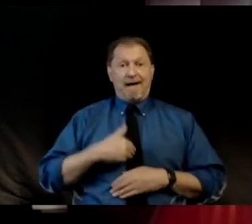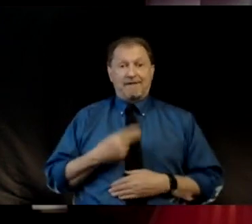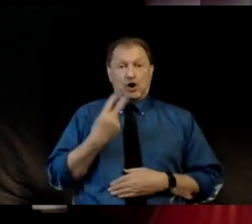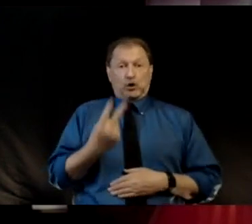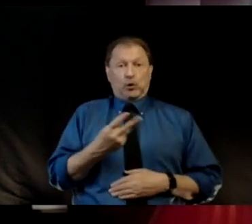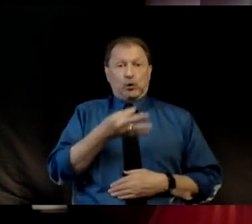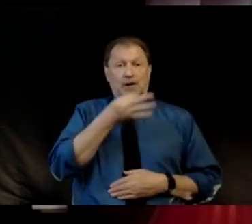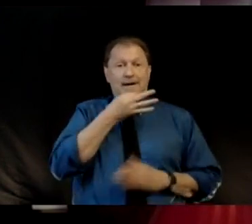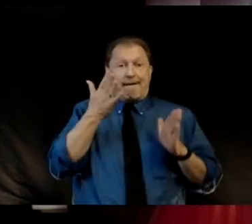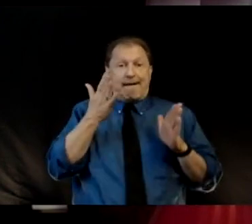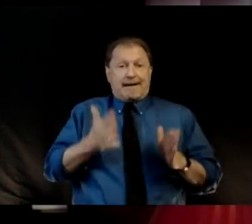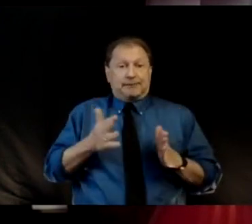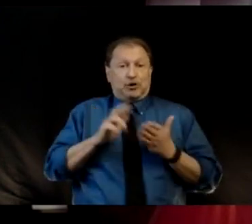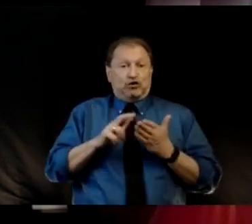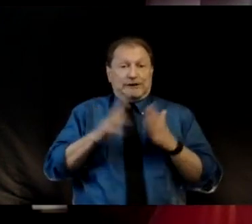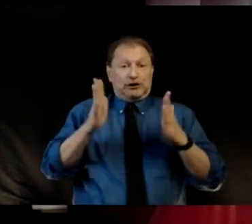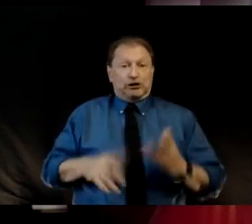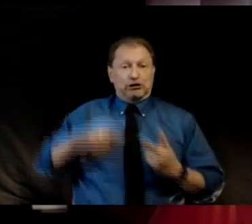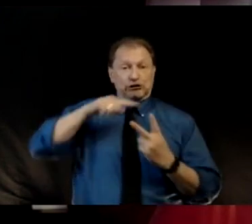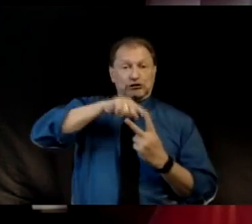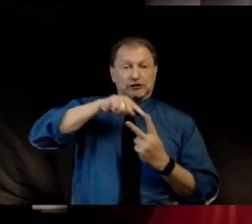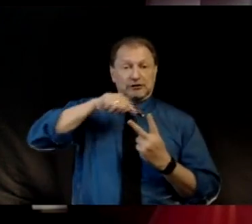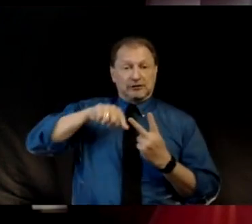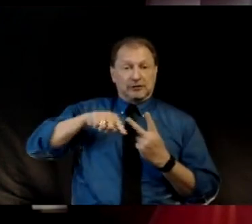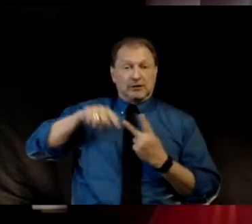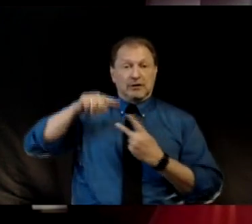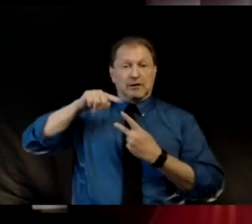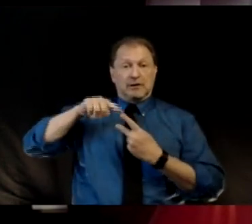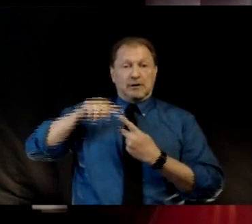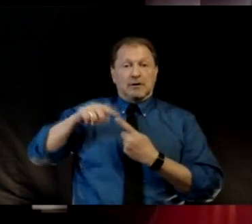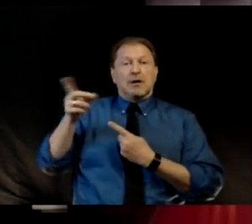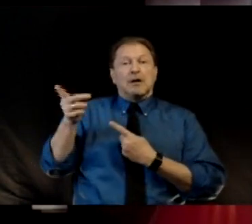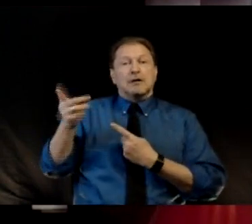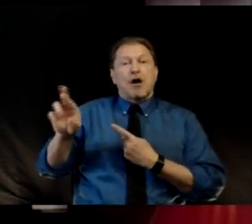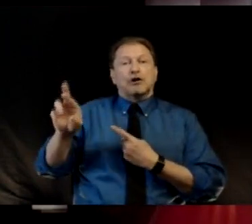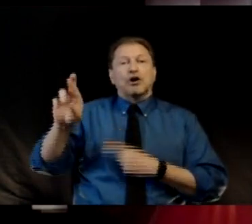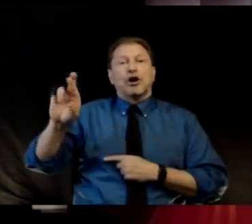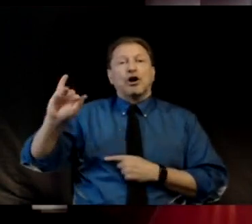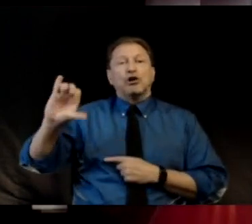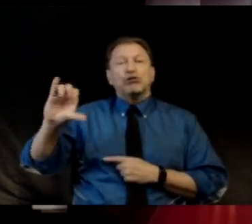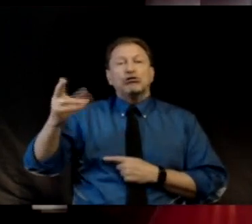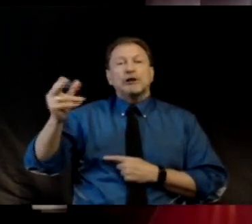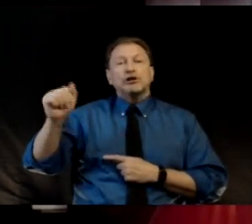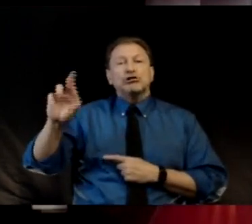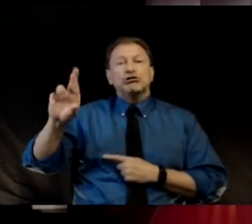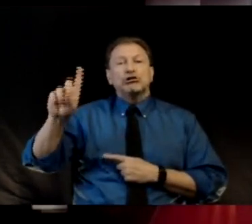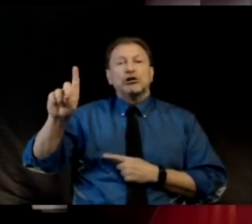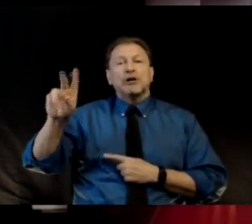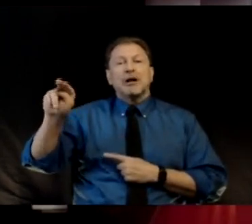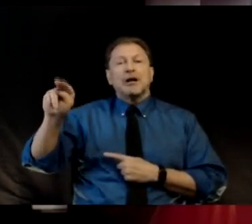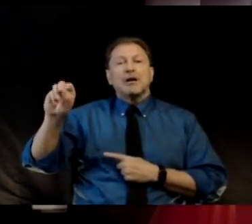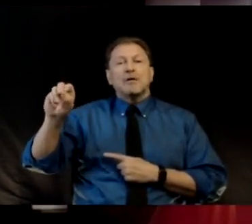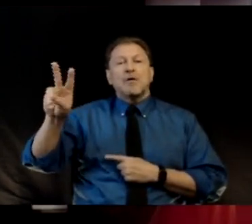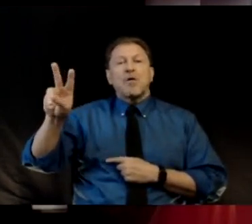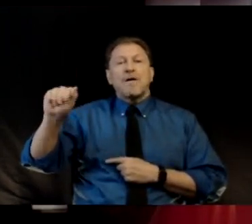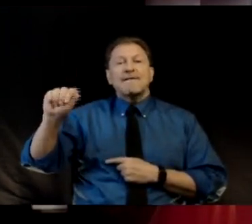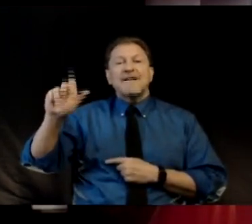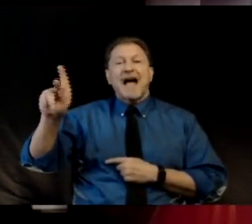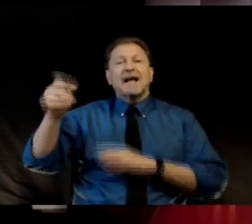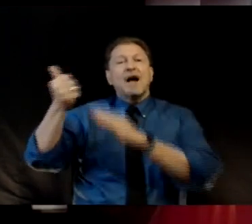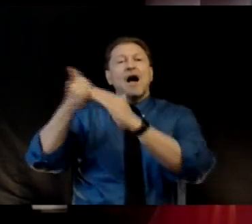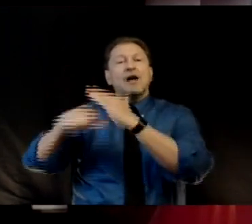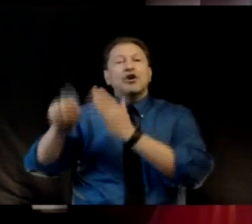perspectives. Dr. Richard Novak, head of the Division of Infectious Diseases at the University of Illinois Health